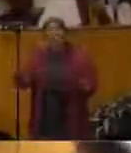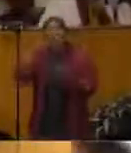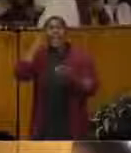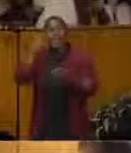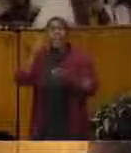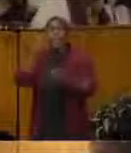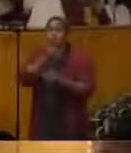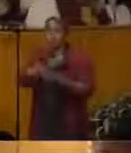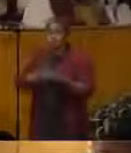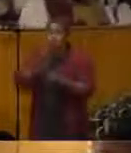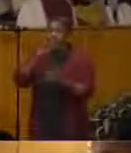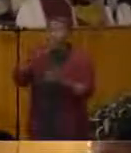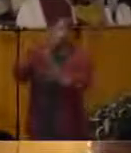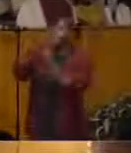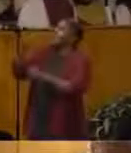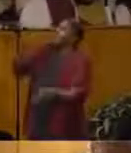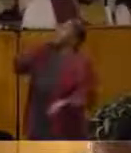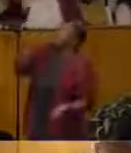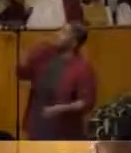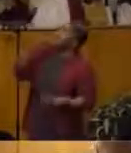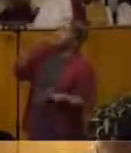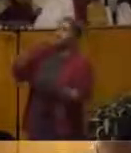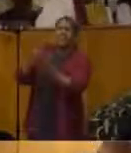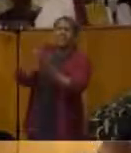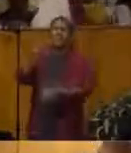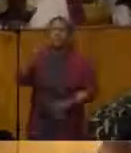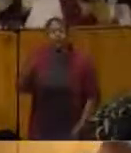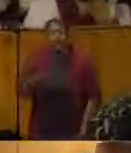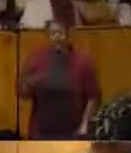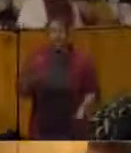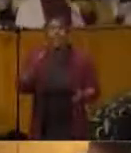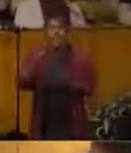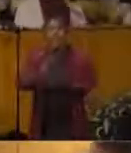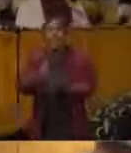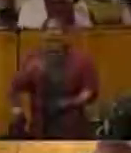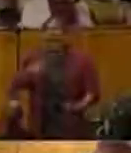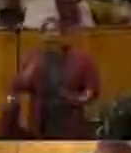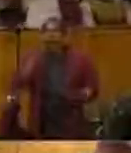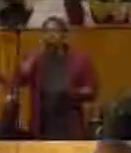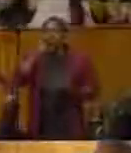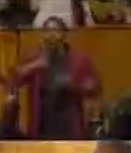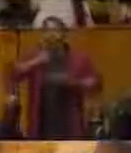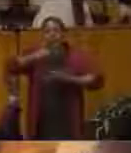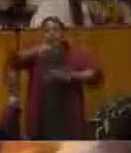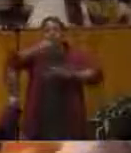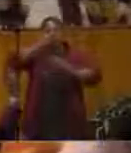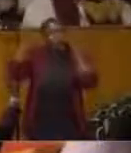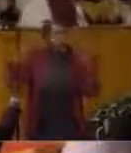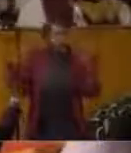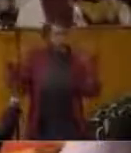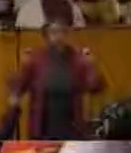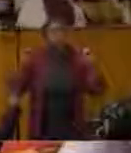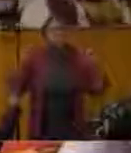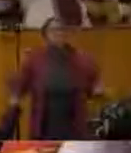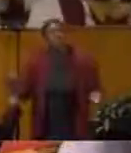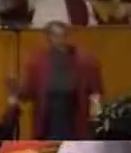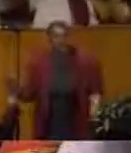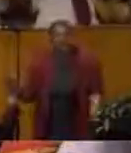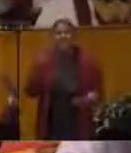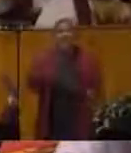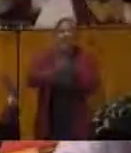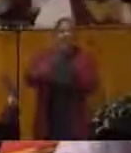Lord didn't grant me favor to get the job, that I would have nothing. Is